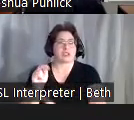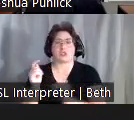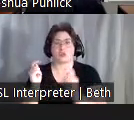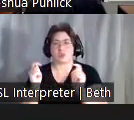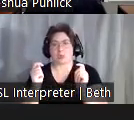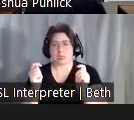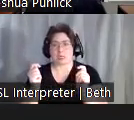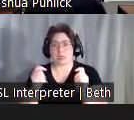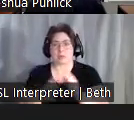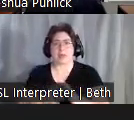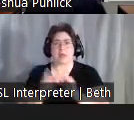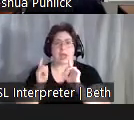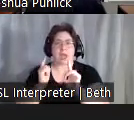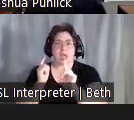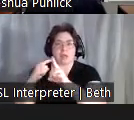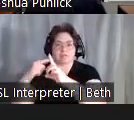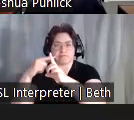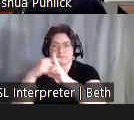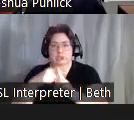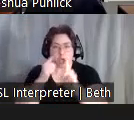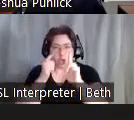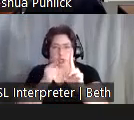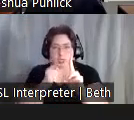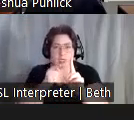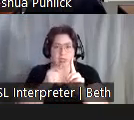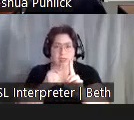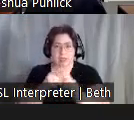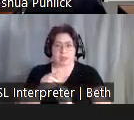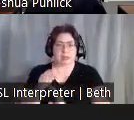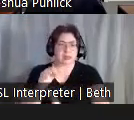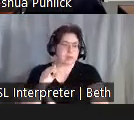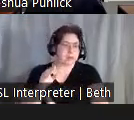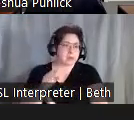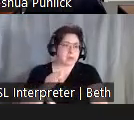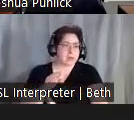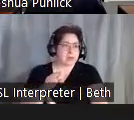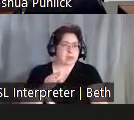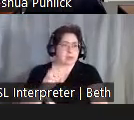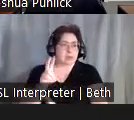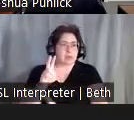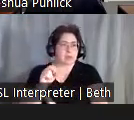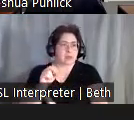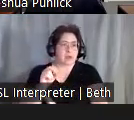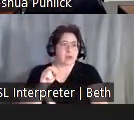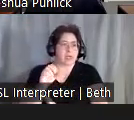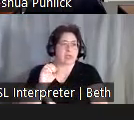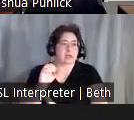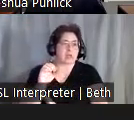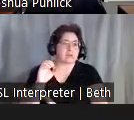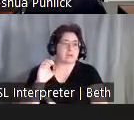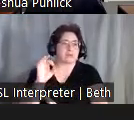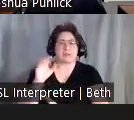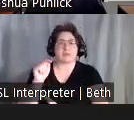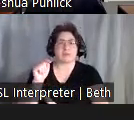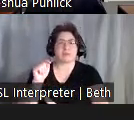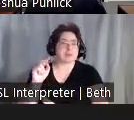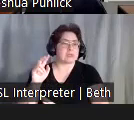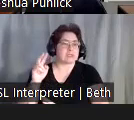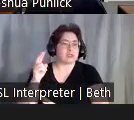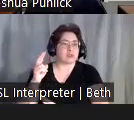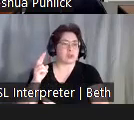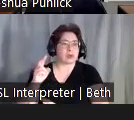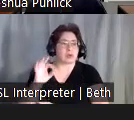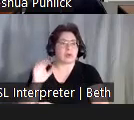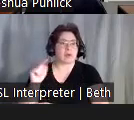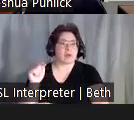our target basal area you see here, 30 square feet per acre and only about 5 square feet